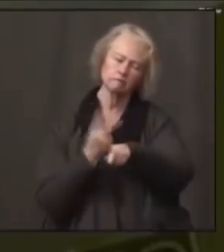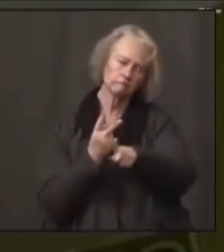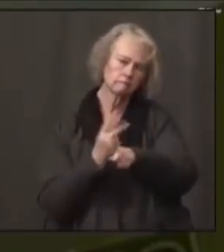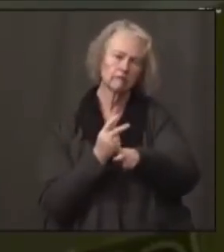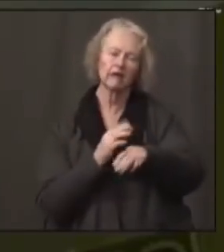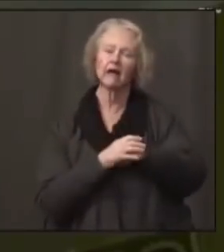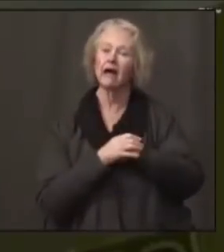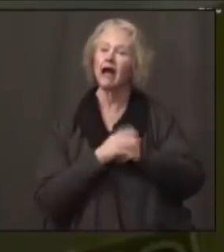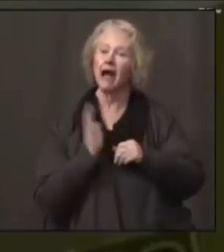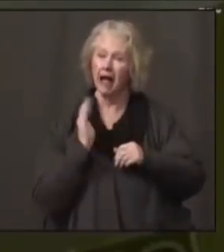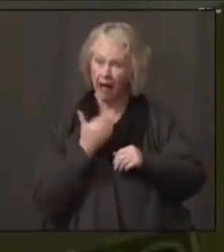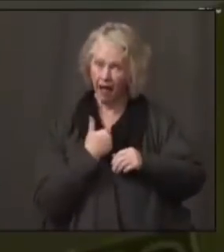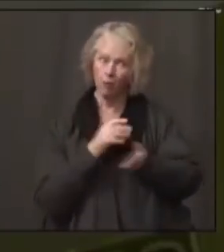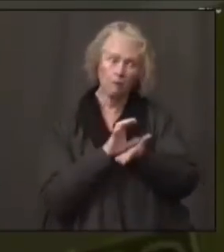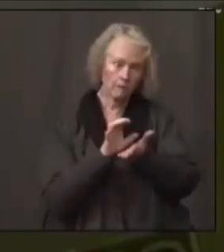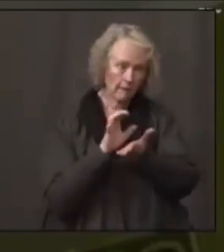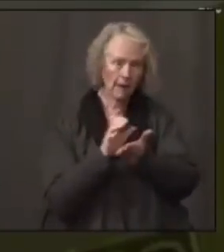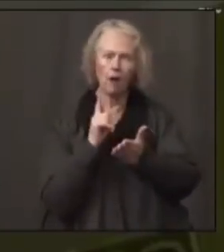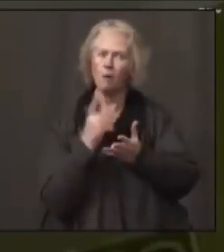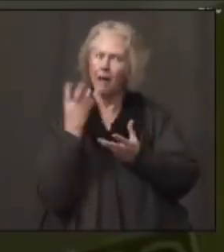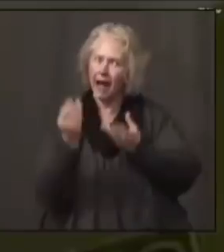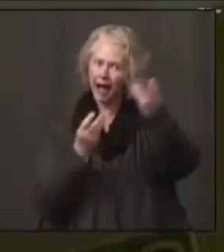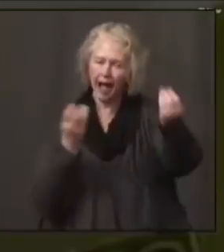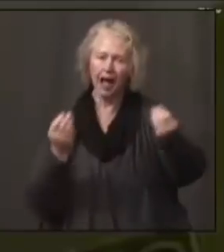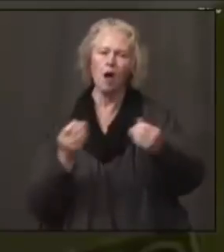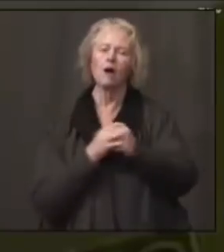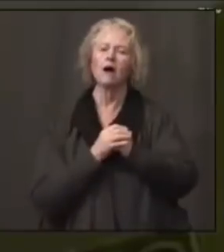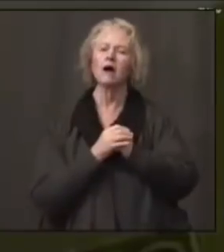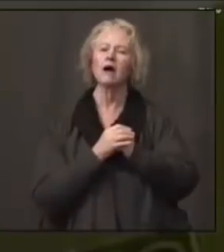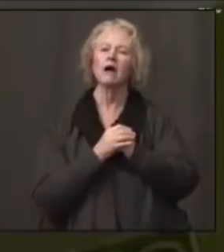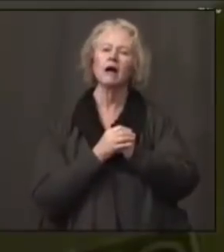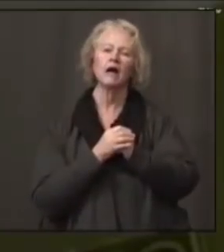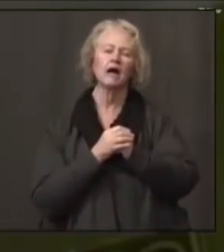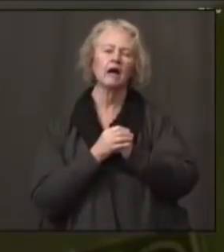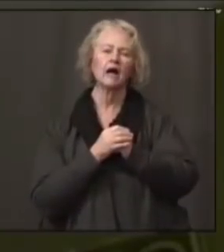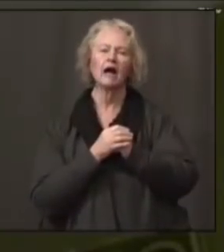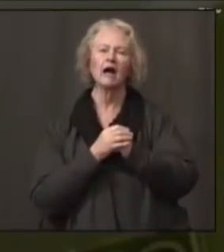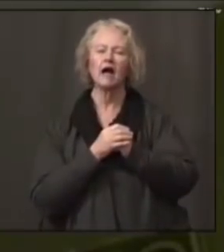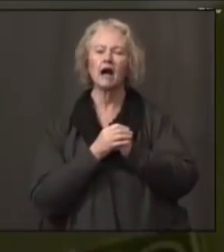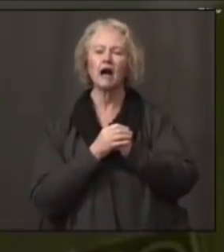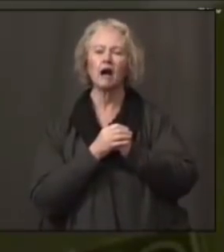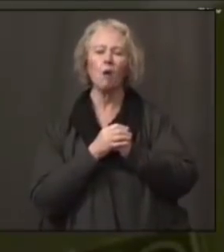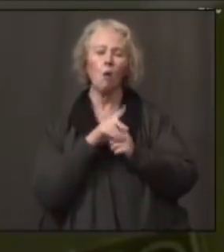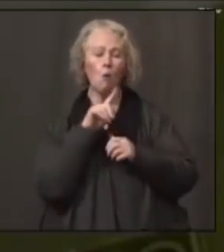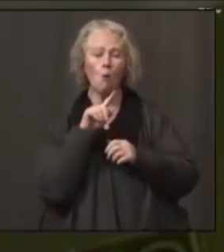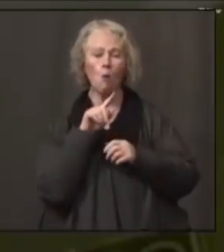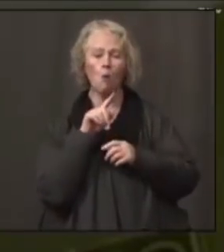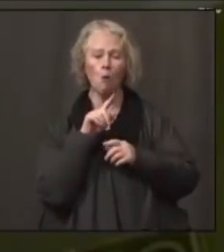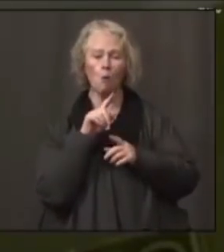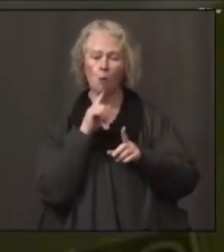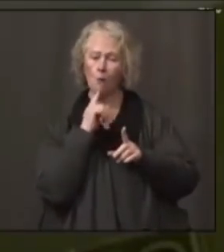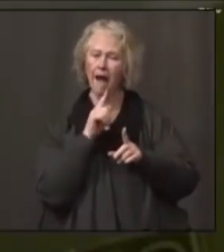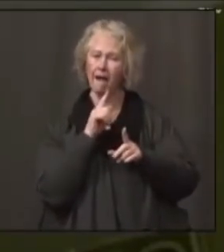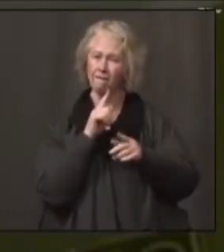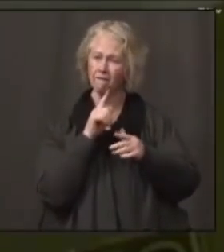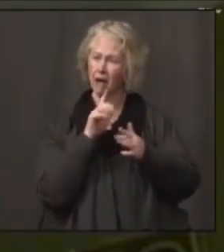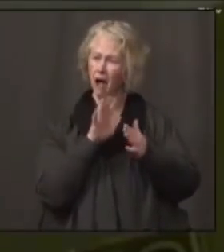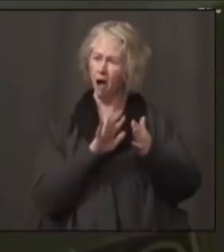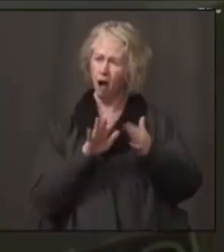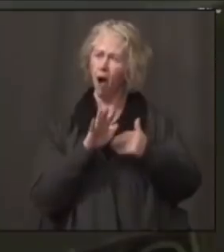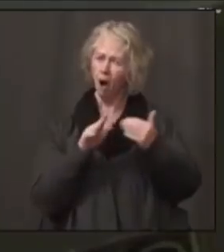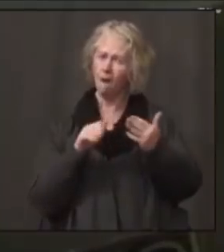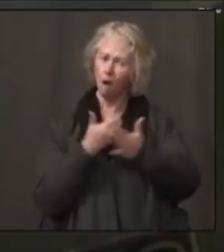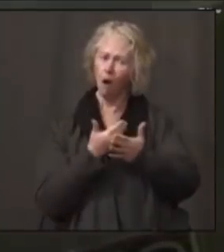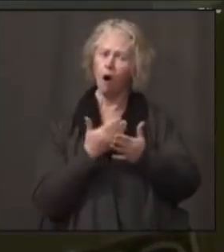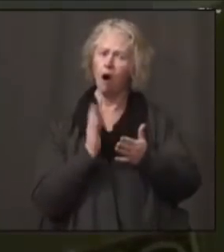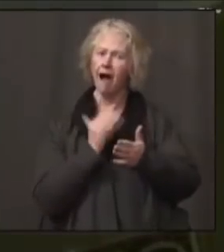The governor mentioned the issues with COVID. With the exception of 37, we have those crews back. We